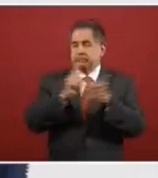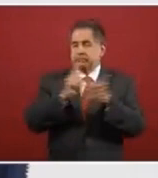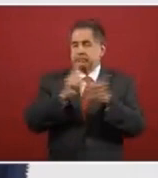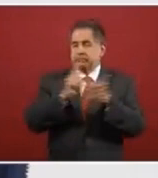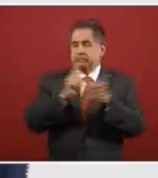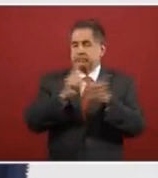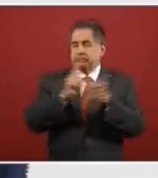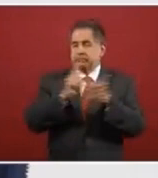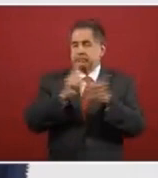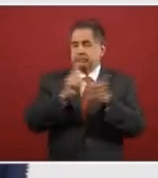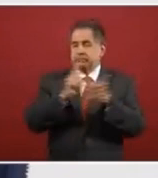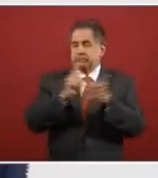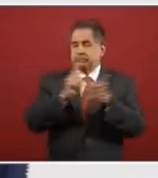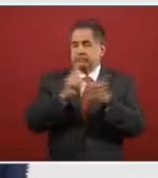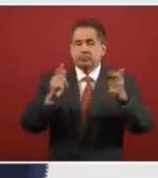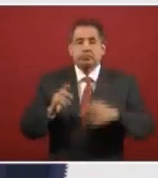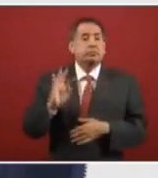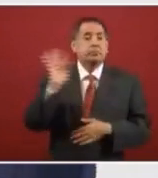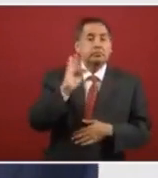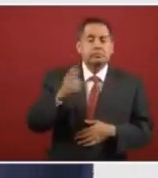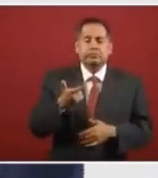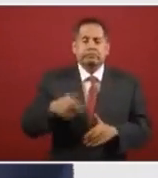public resources